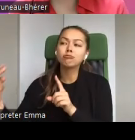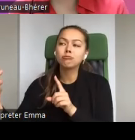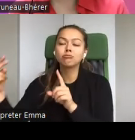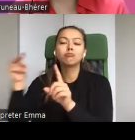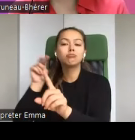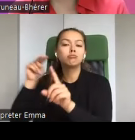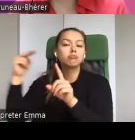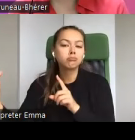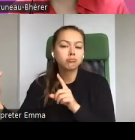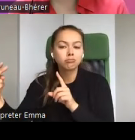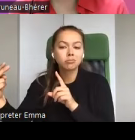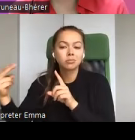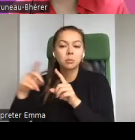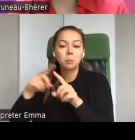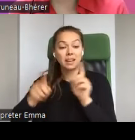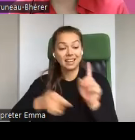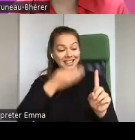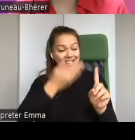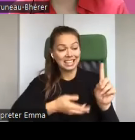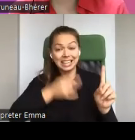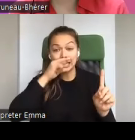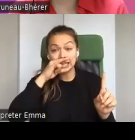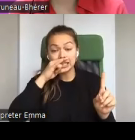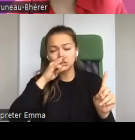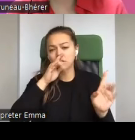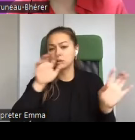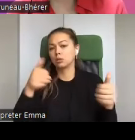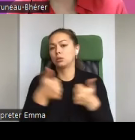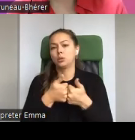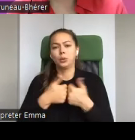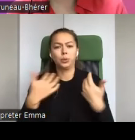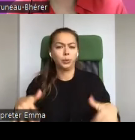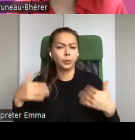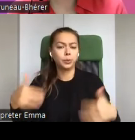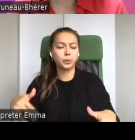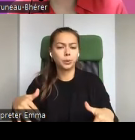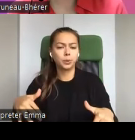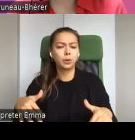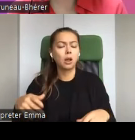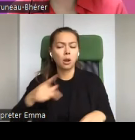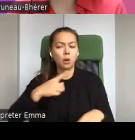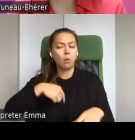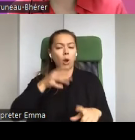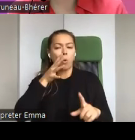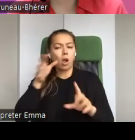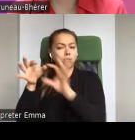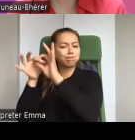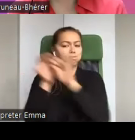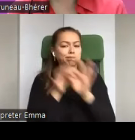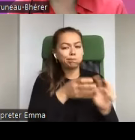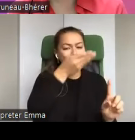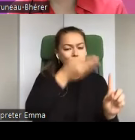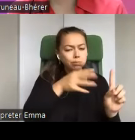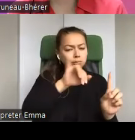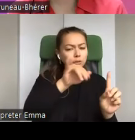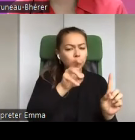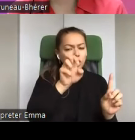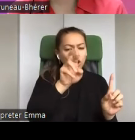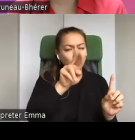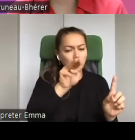come back to this with Jeremy shortly. But, you know, it's possible that you're thinking, you